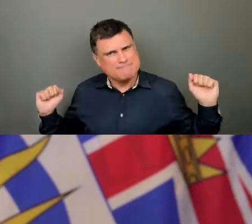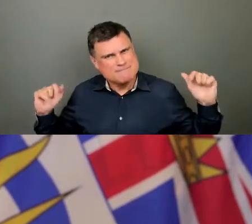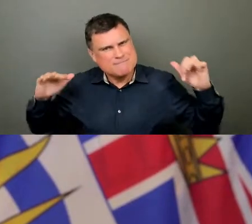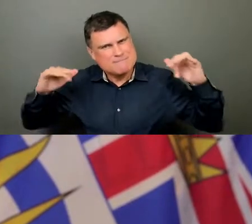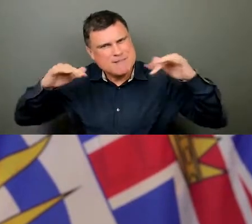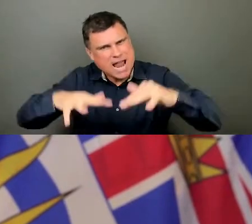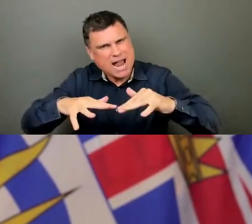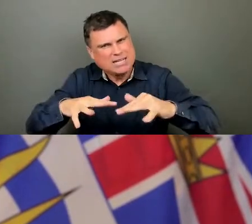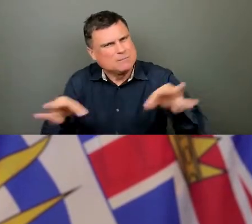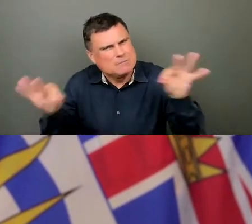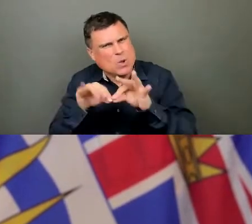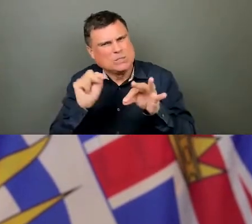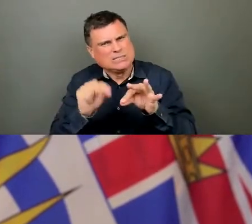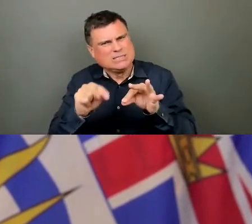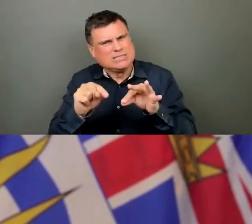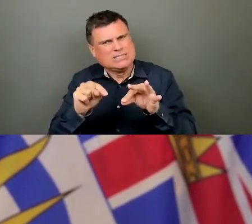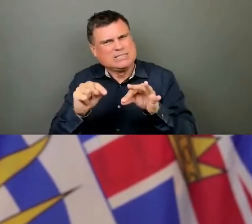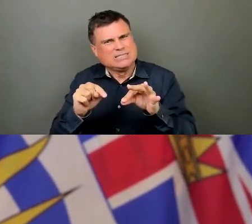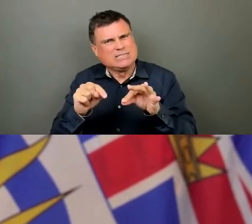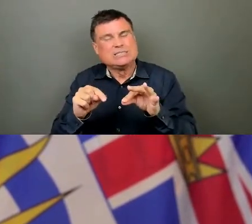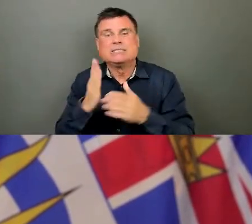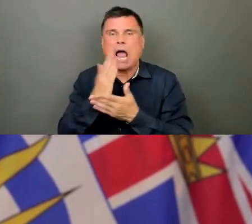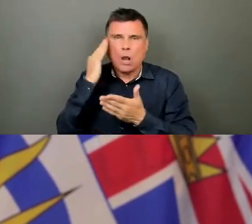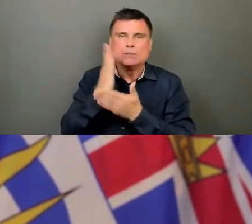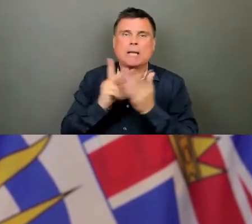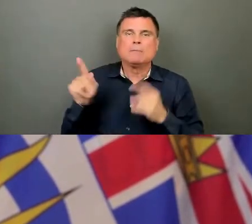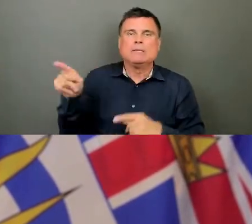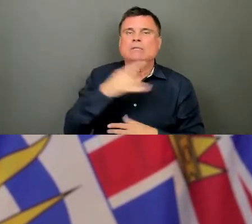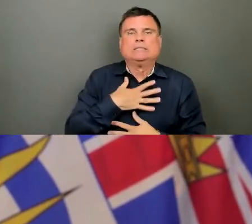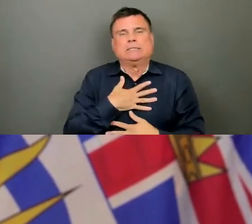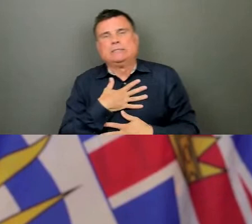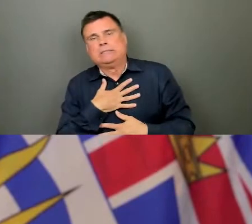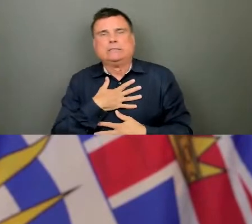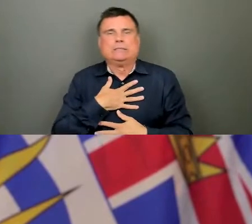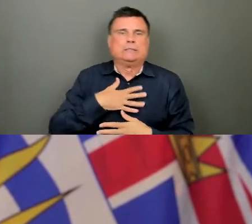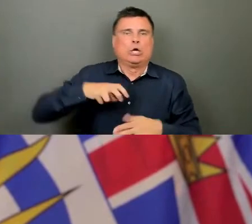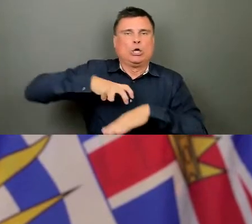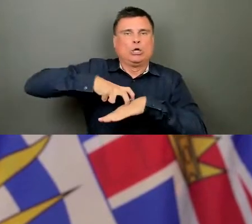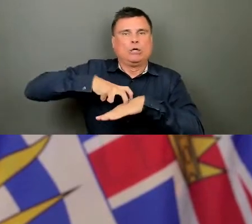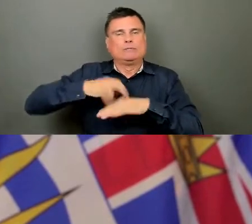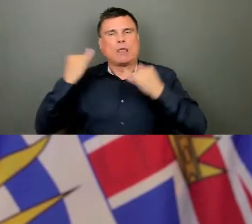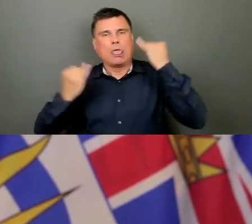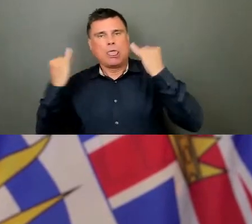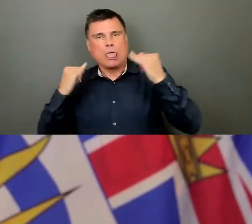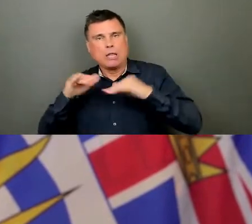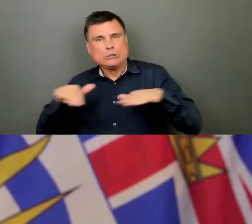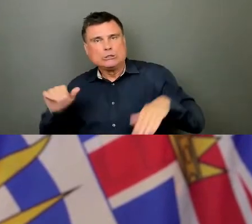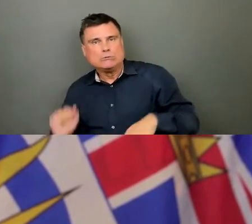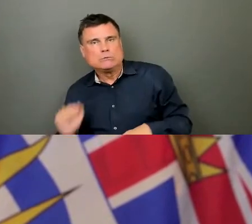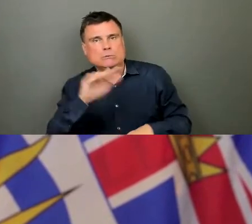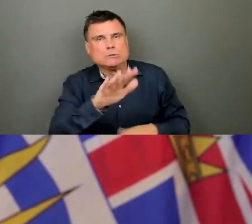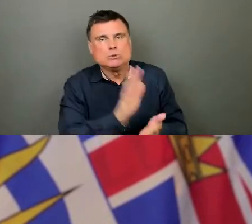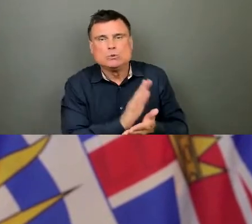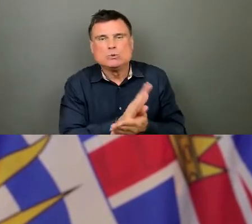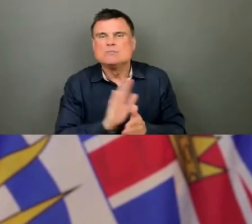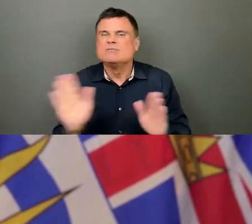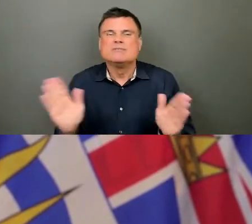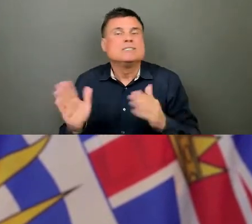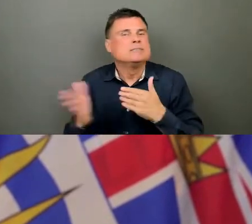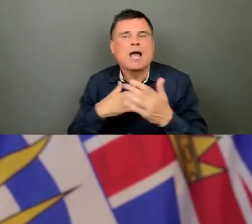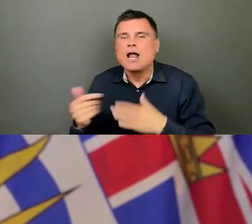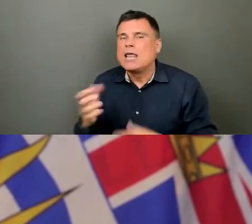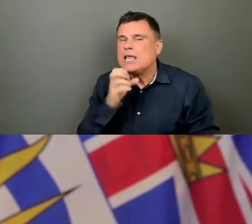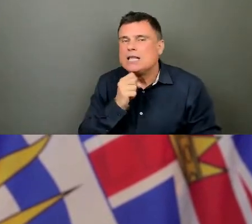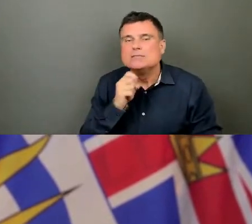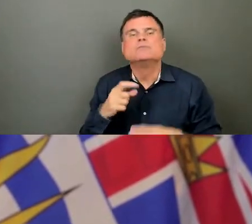little bit anxiety provoking, of course, but encouraging children to wear masks, even young children, to wear masks in the school